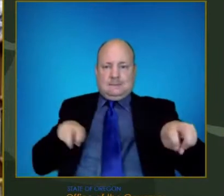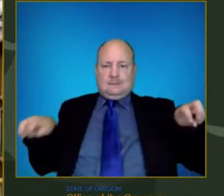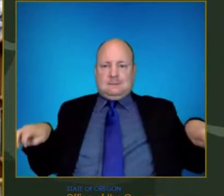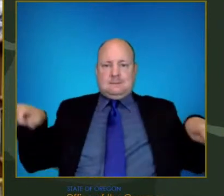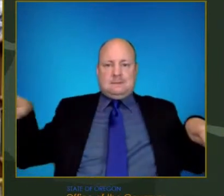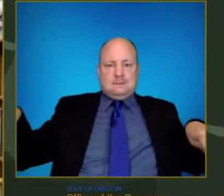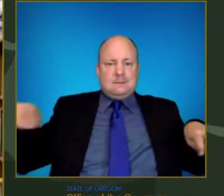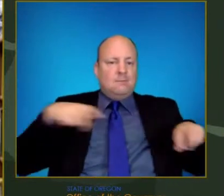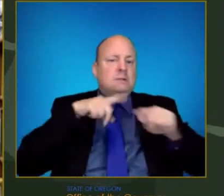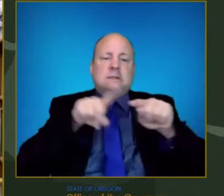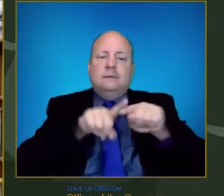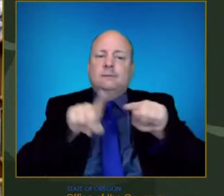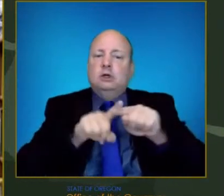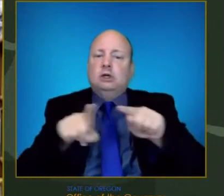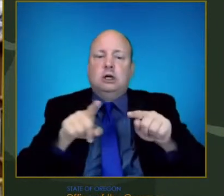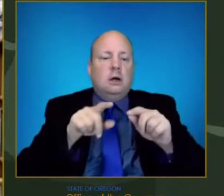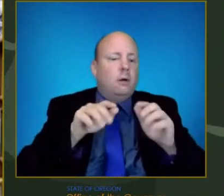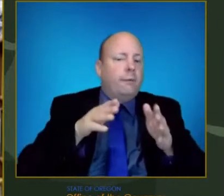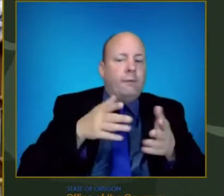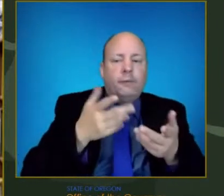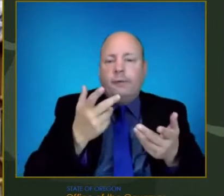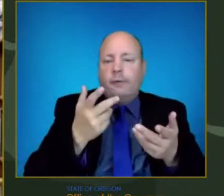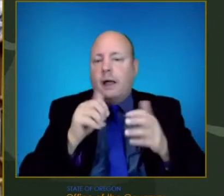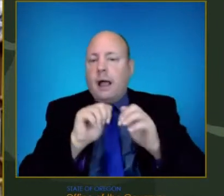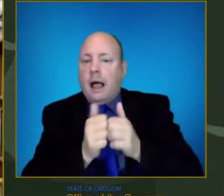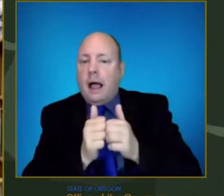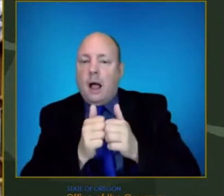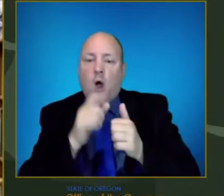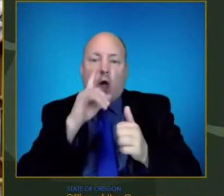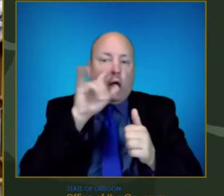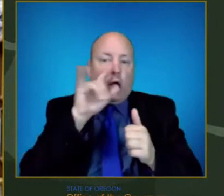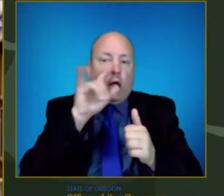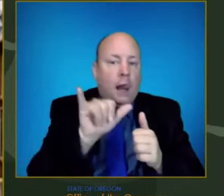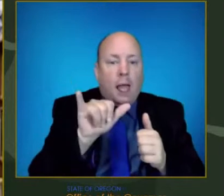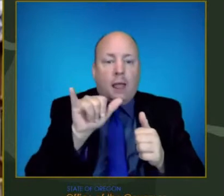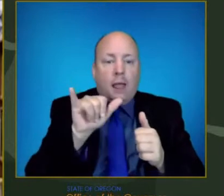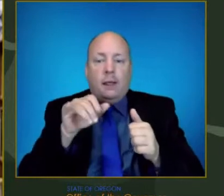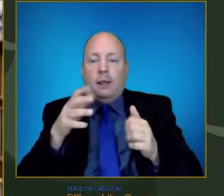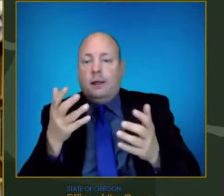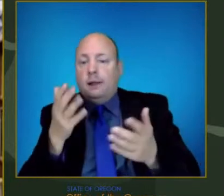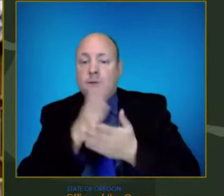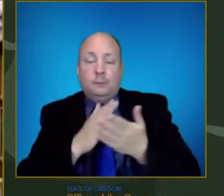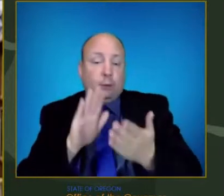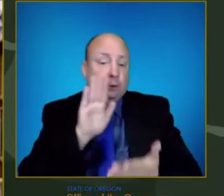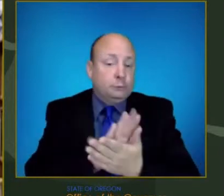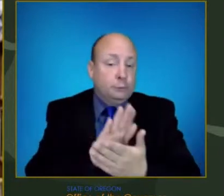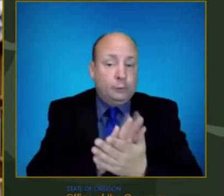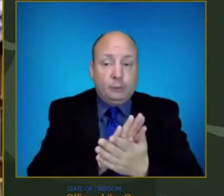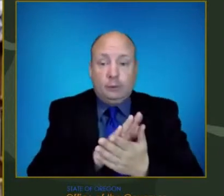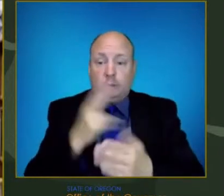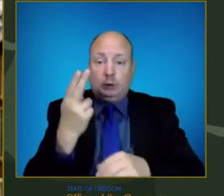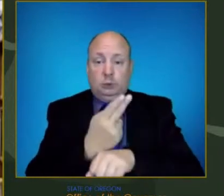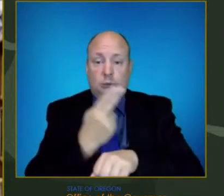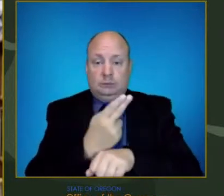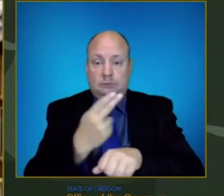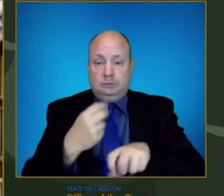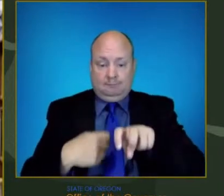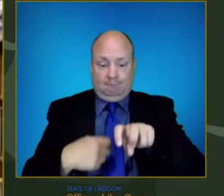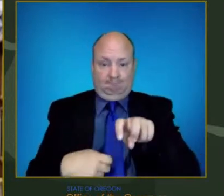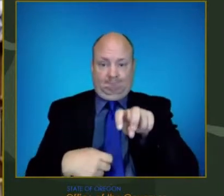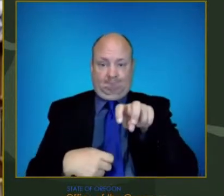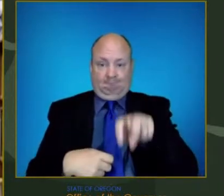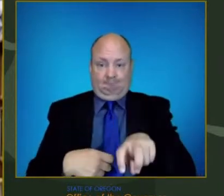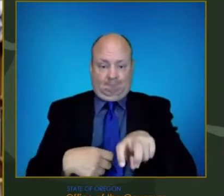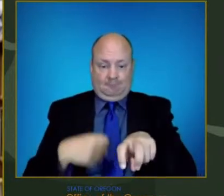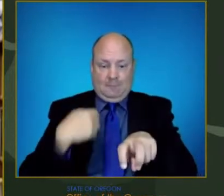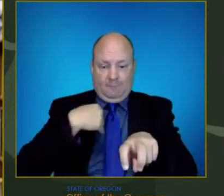efforts that can be applied in a school setting. Schools are oftentimes using seating charts in classrooms to ensure that they know